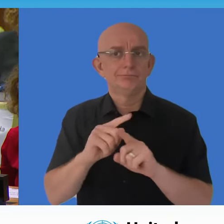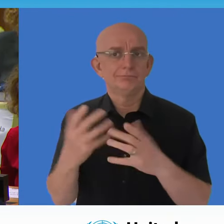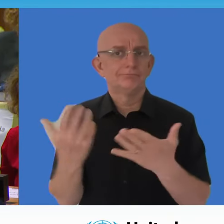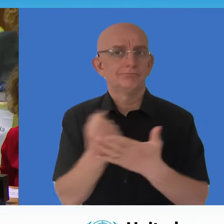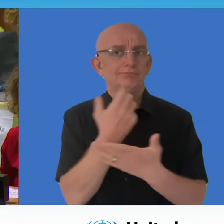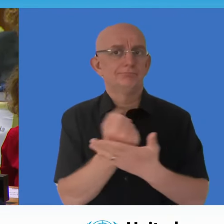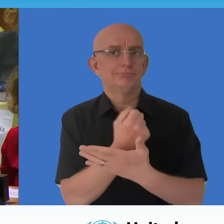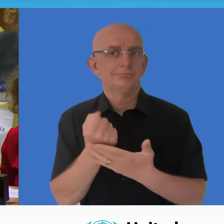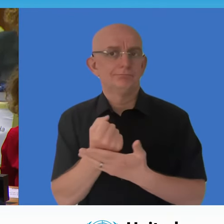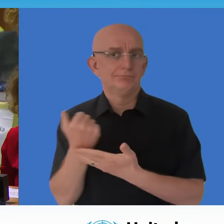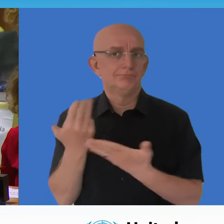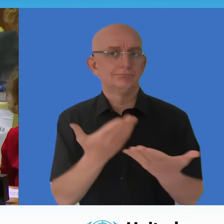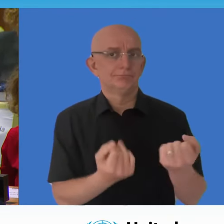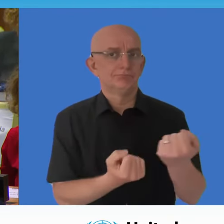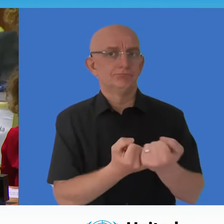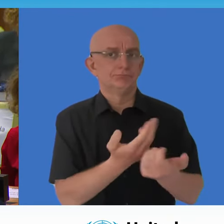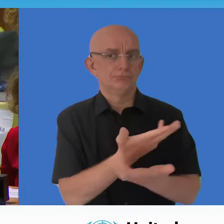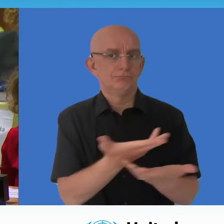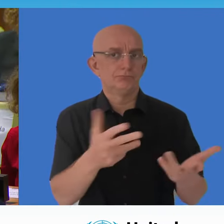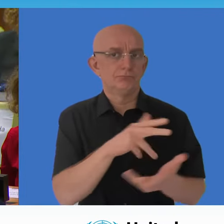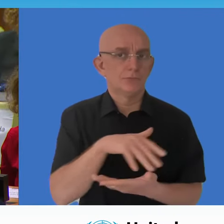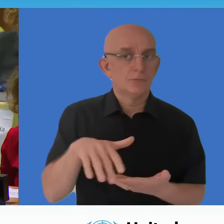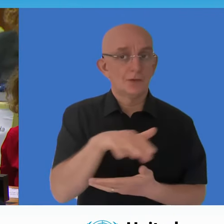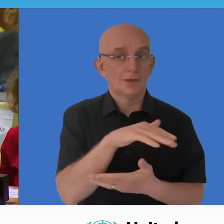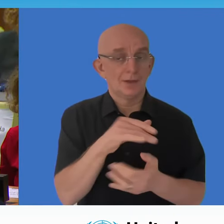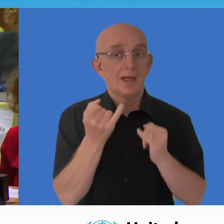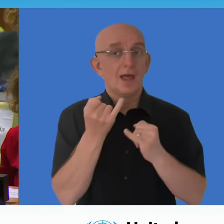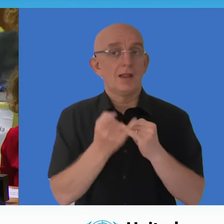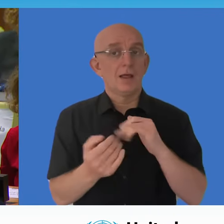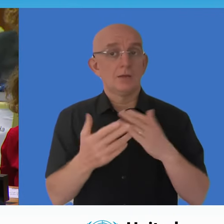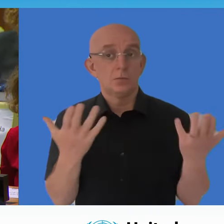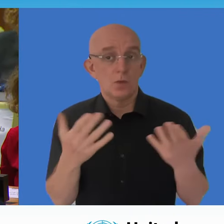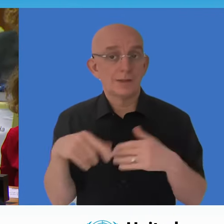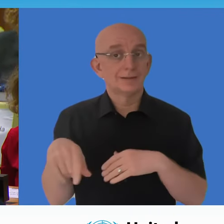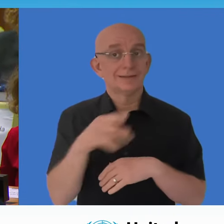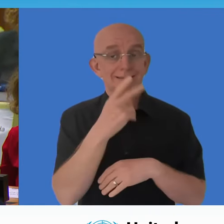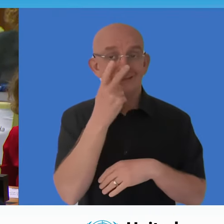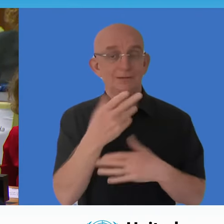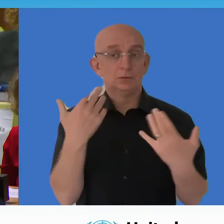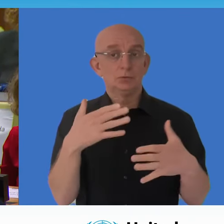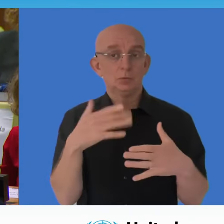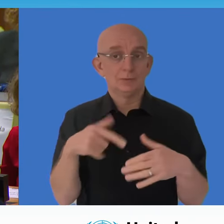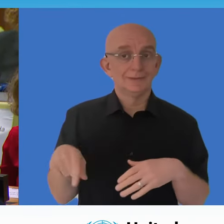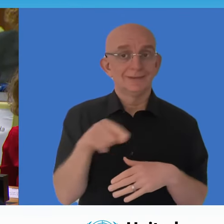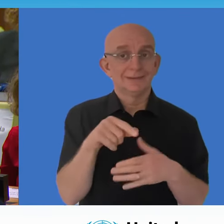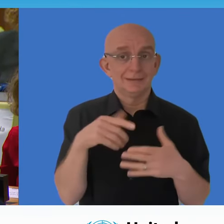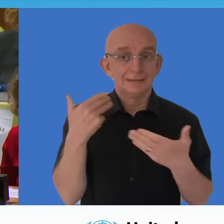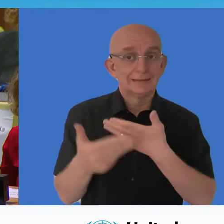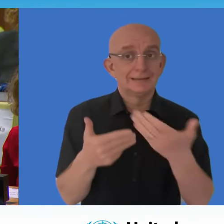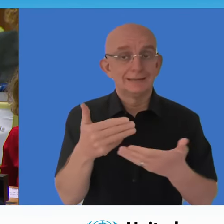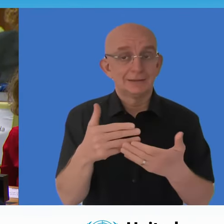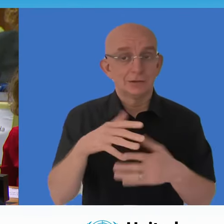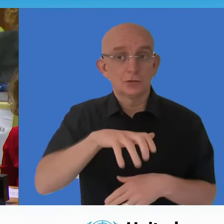the increasing debt burdens that developing countries face do place additional restrictions on the resources